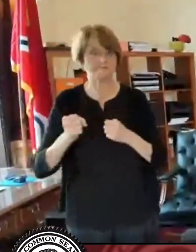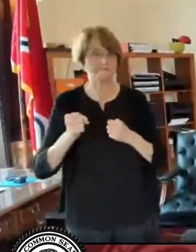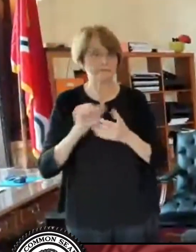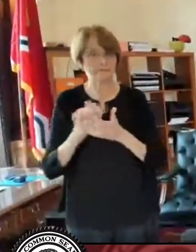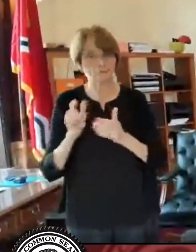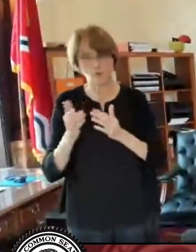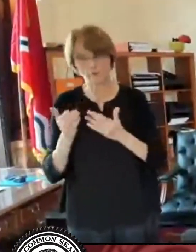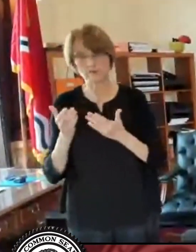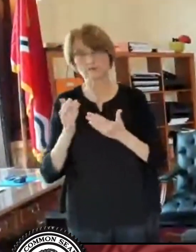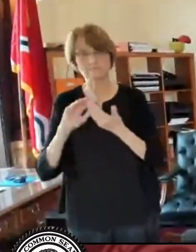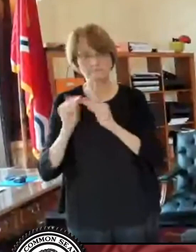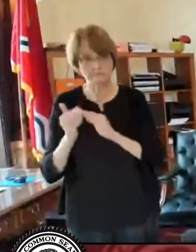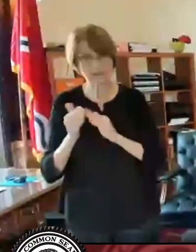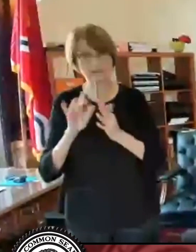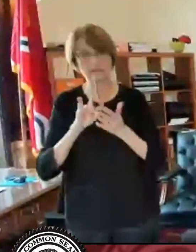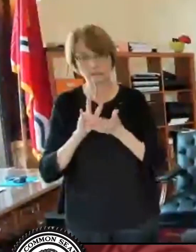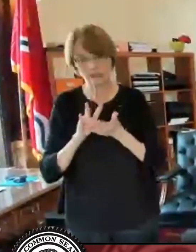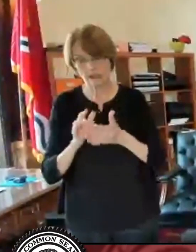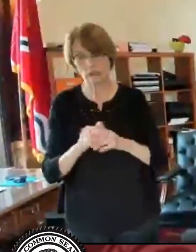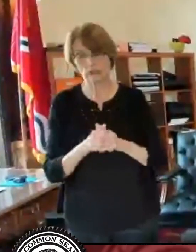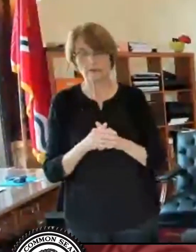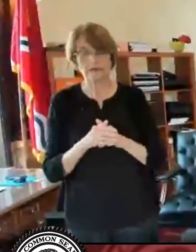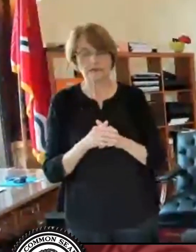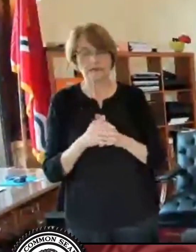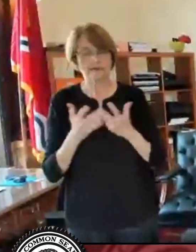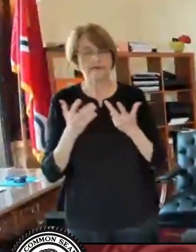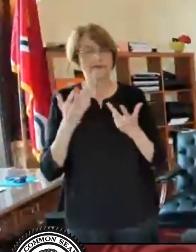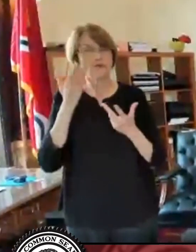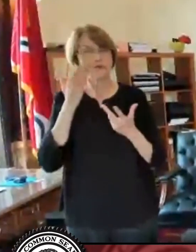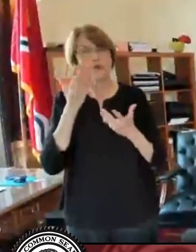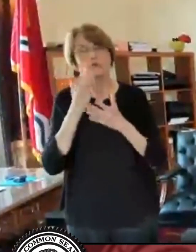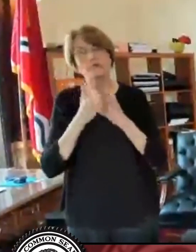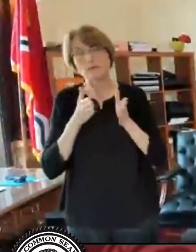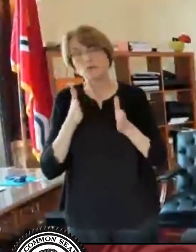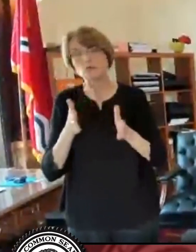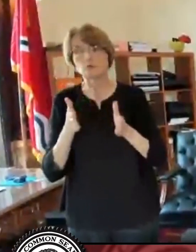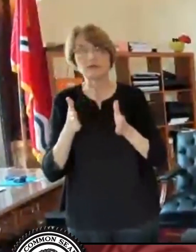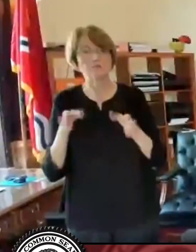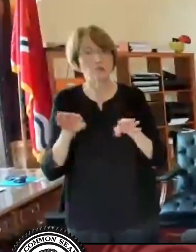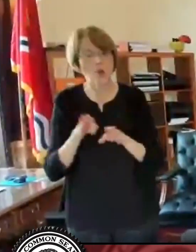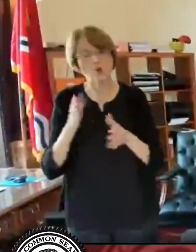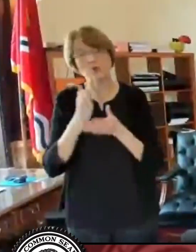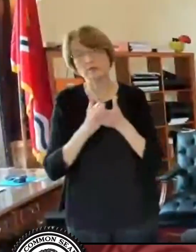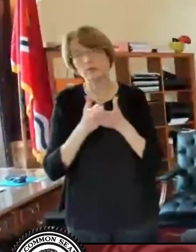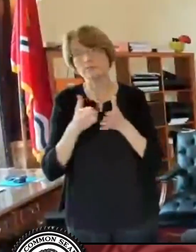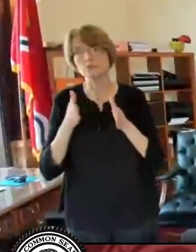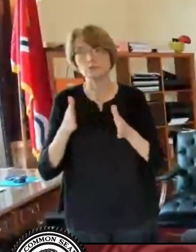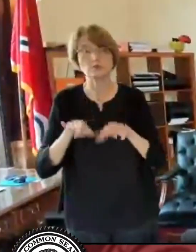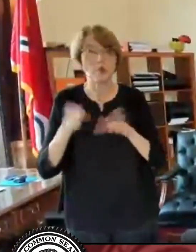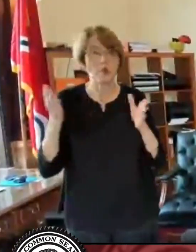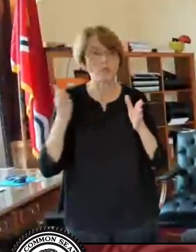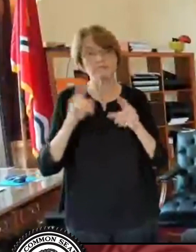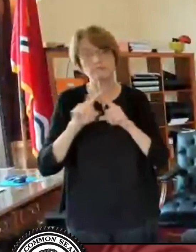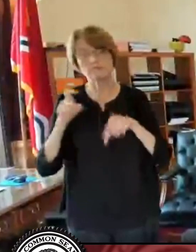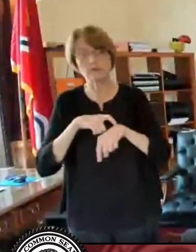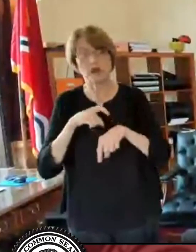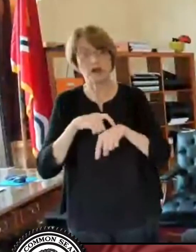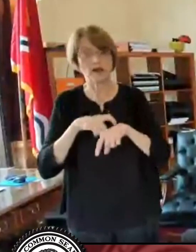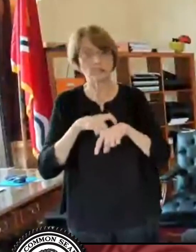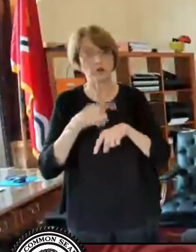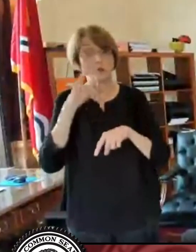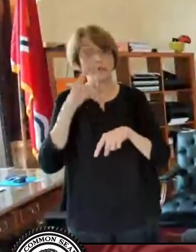of what streets are open and what times they're open and that sort of thing. So we think it's better, but we're not